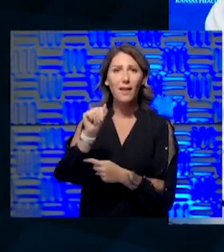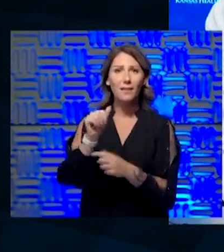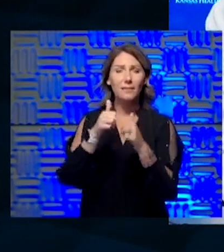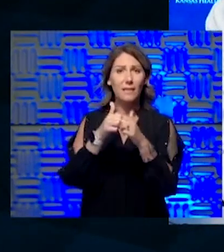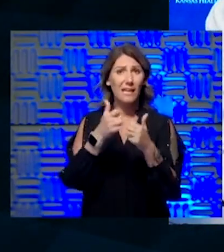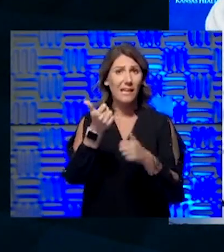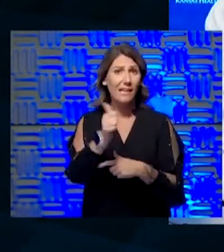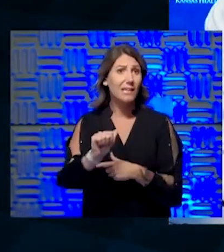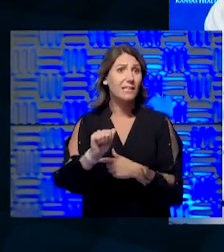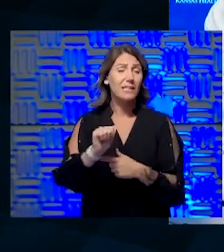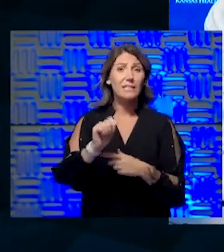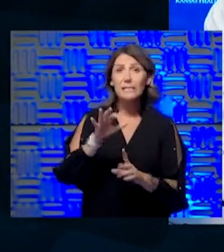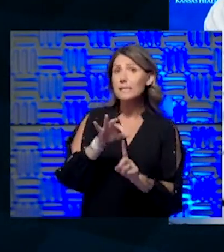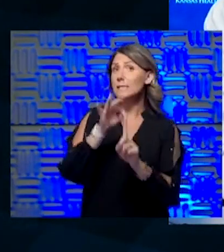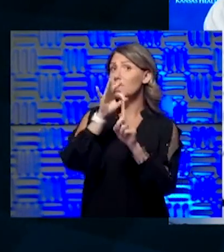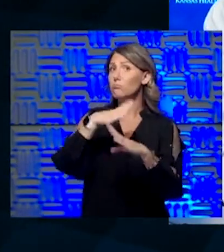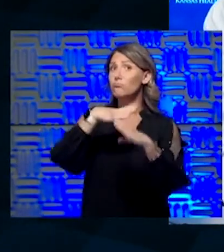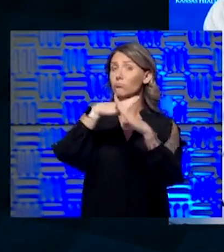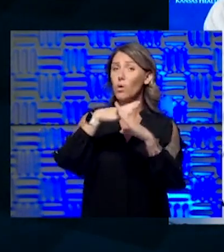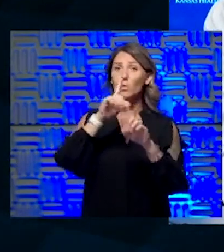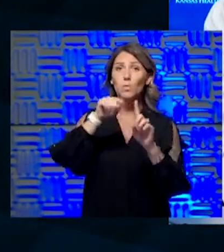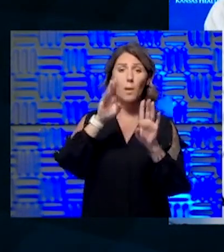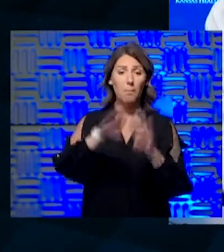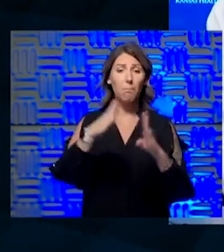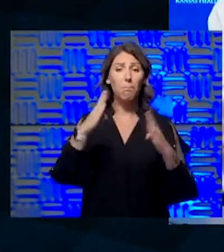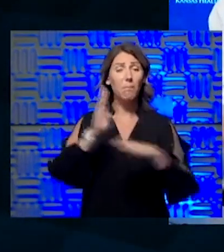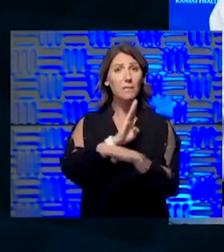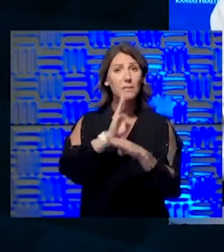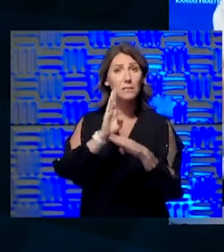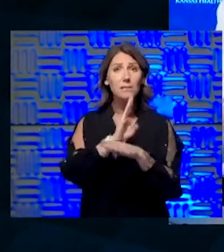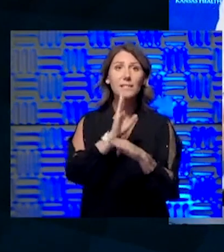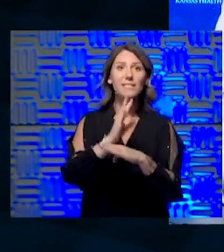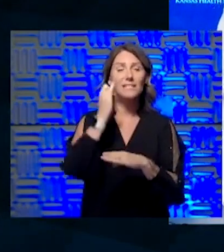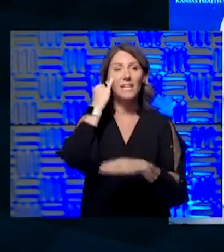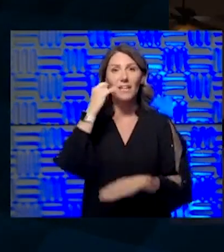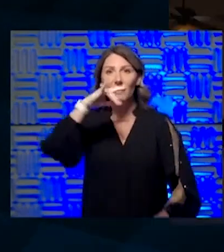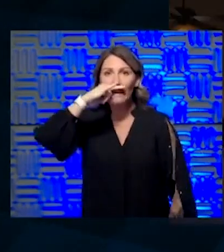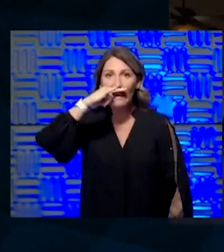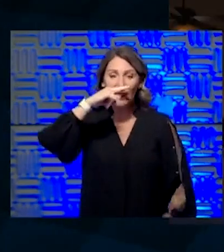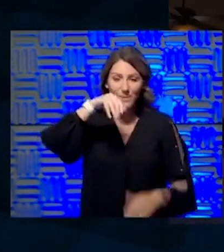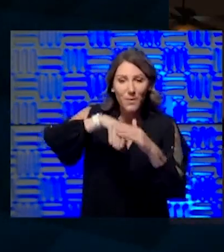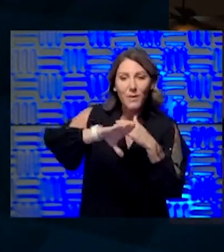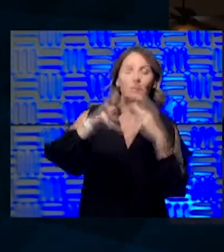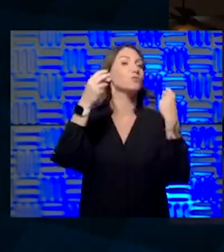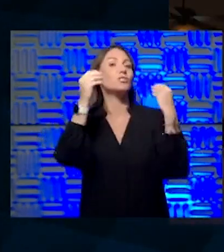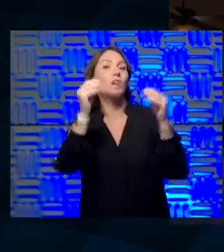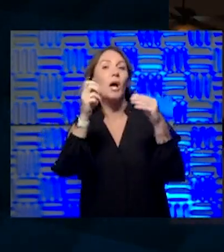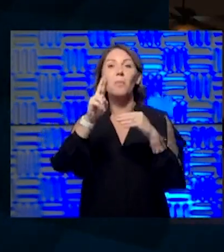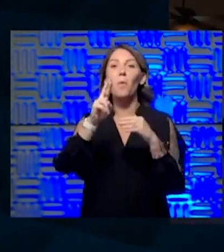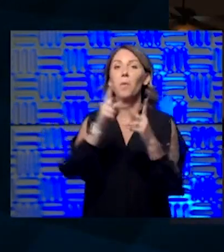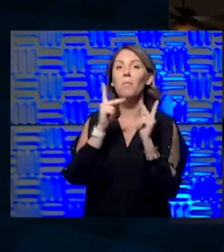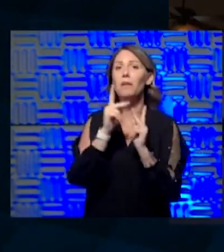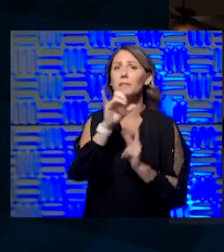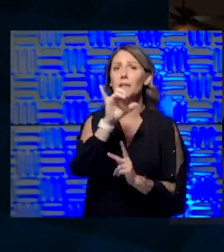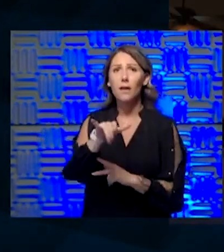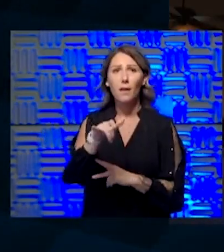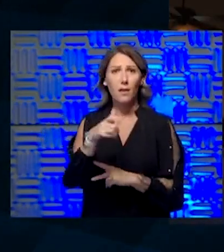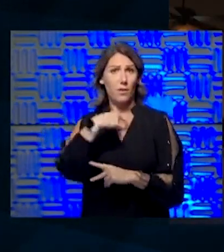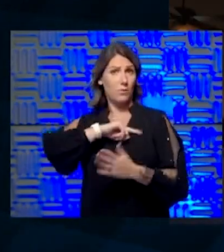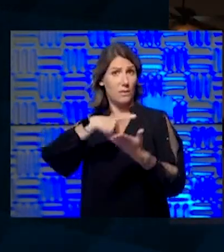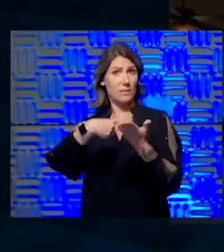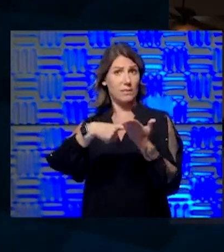be older. It is higher than 70. And we do see some racial disparity here in the patients that we have.